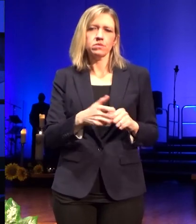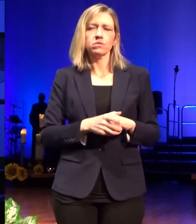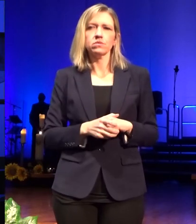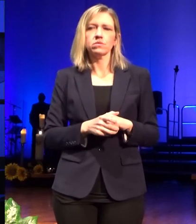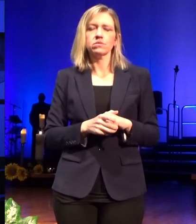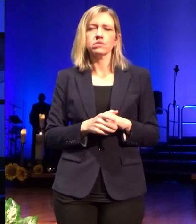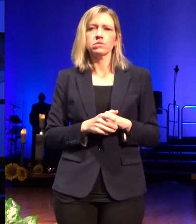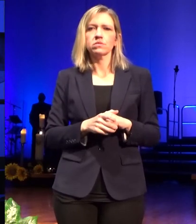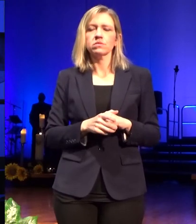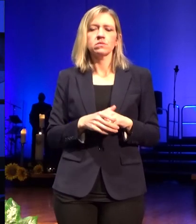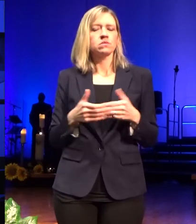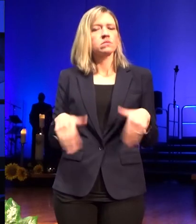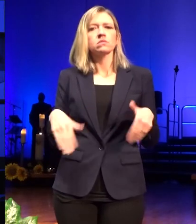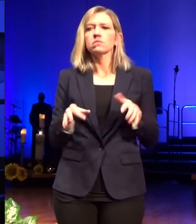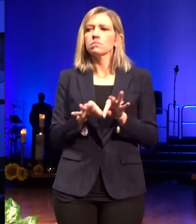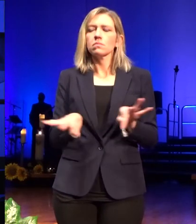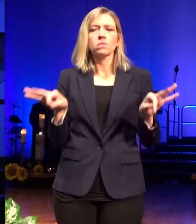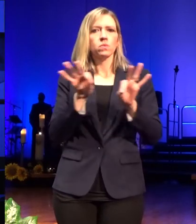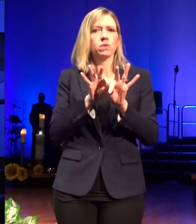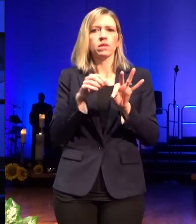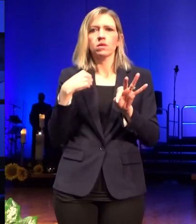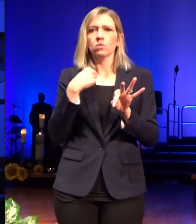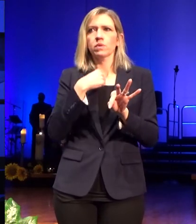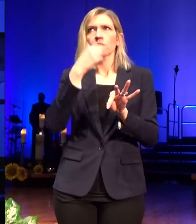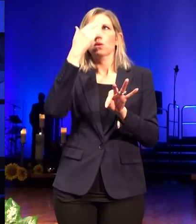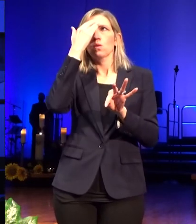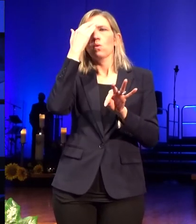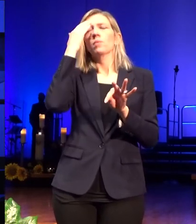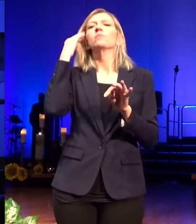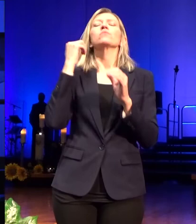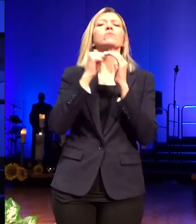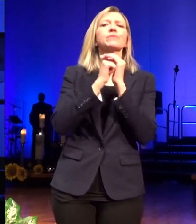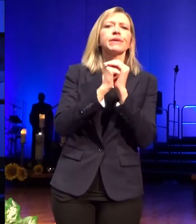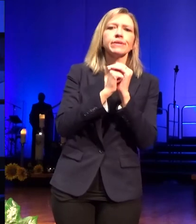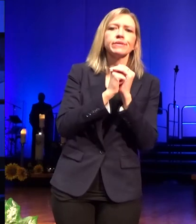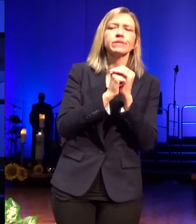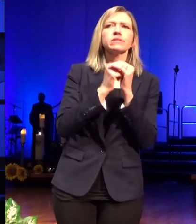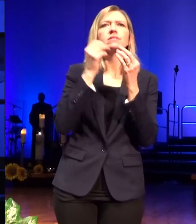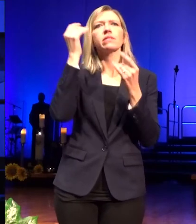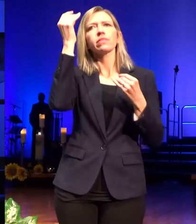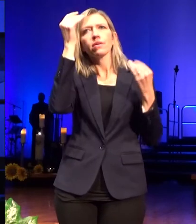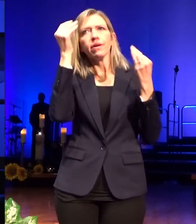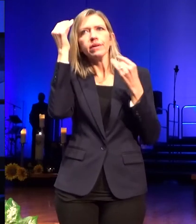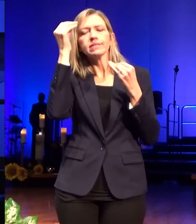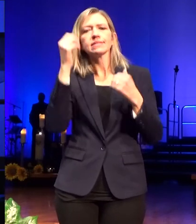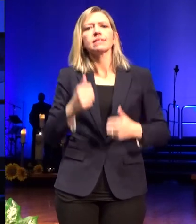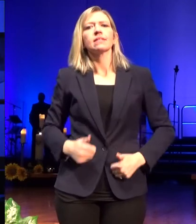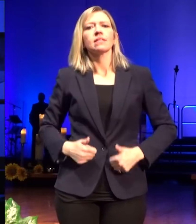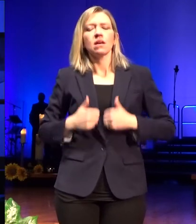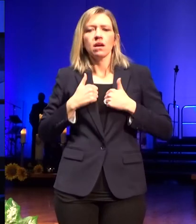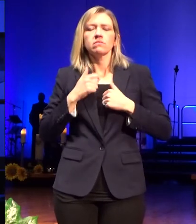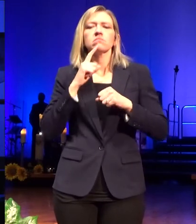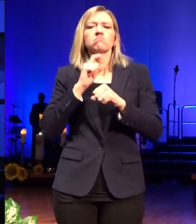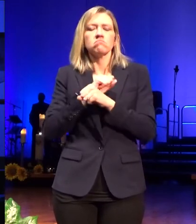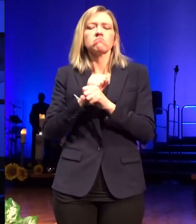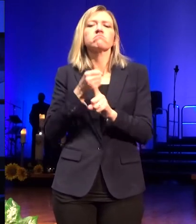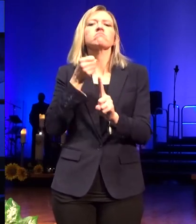So important that we know that our prayers, that our thoughts, that our lives make a